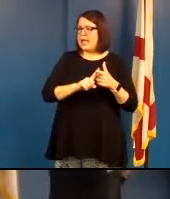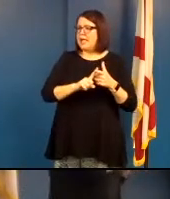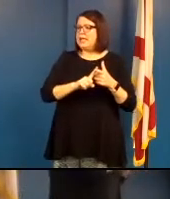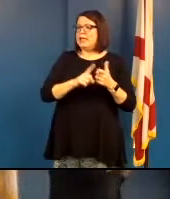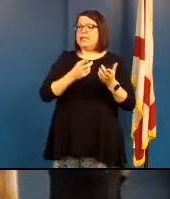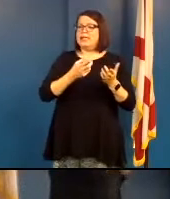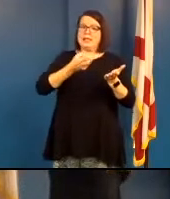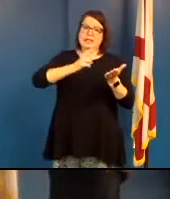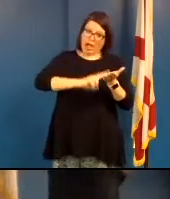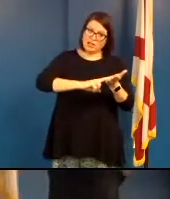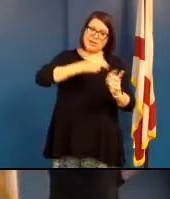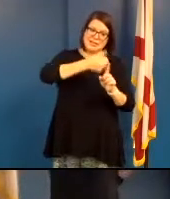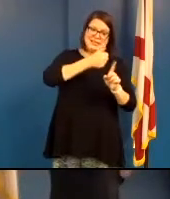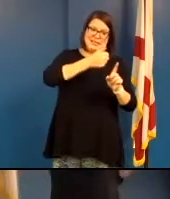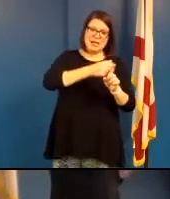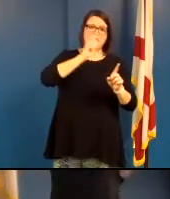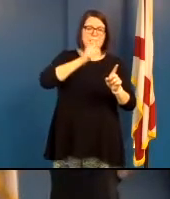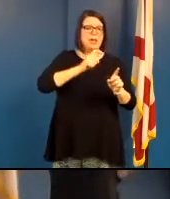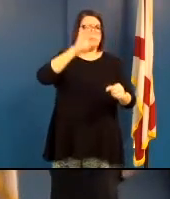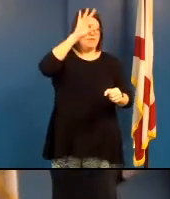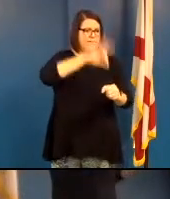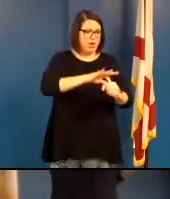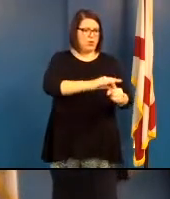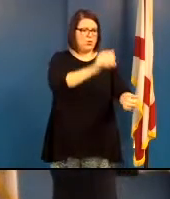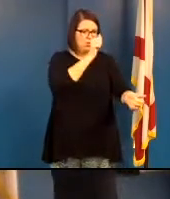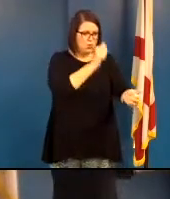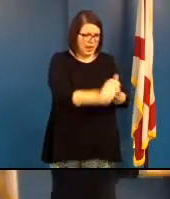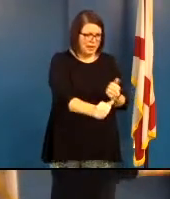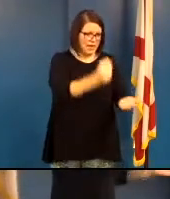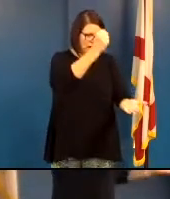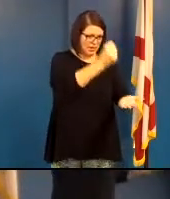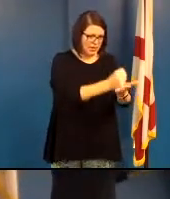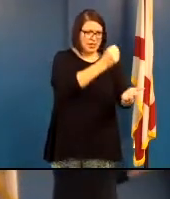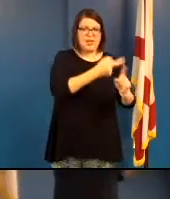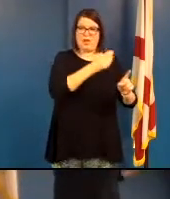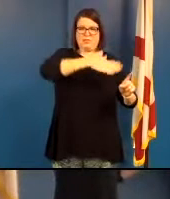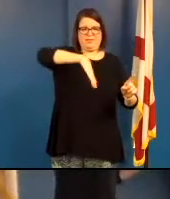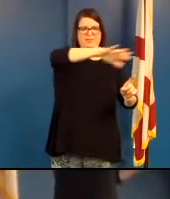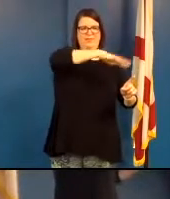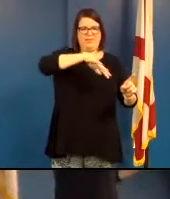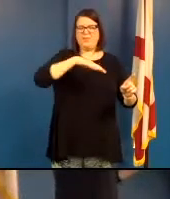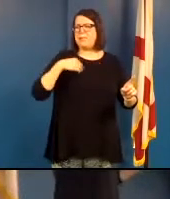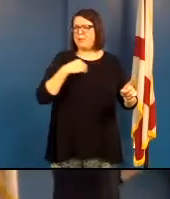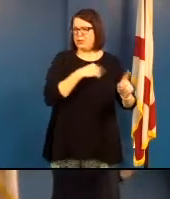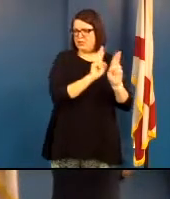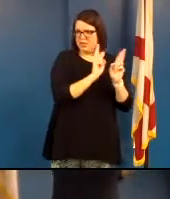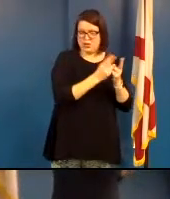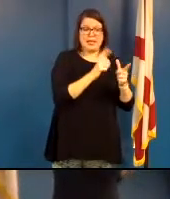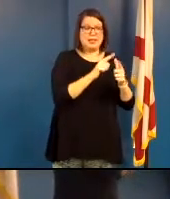be ratified by their union members, and then it will come back to us for final approval in an open board